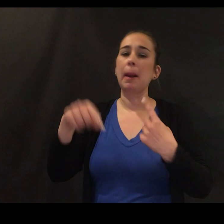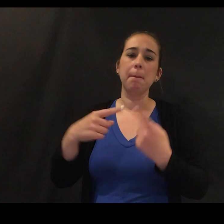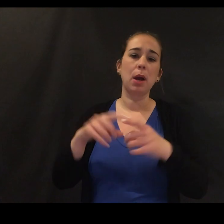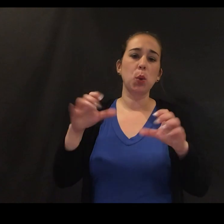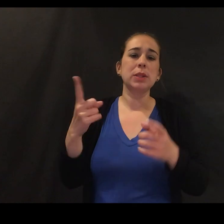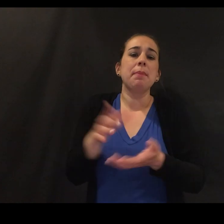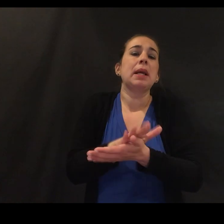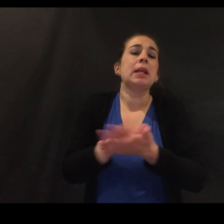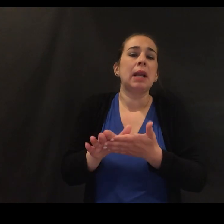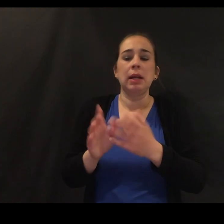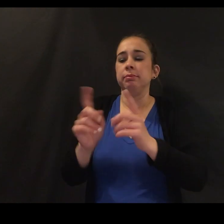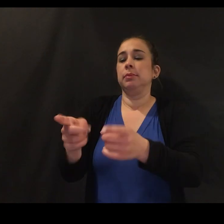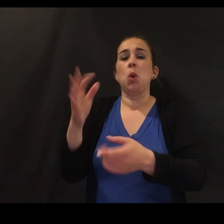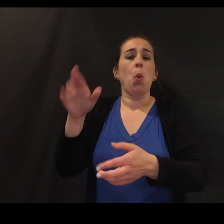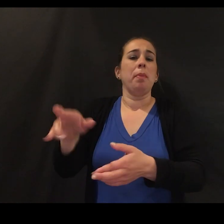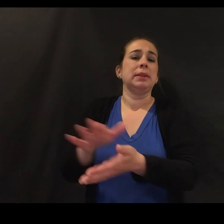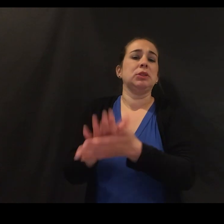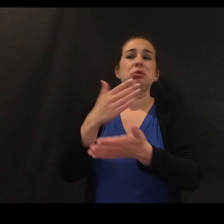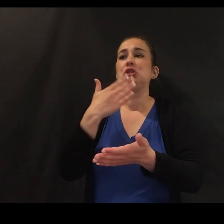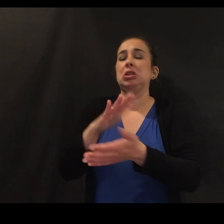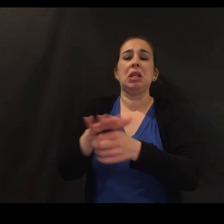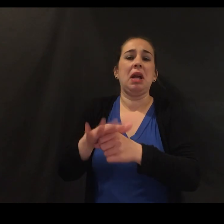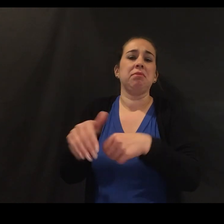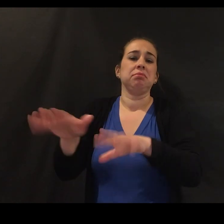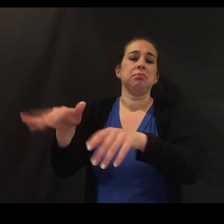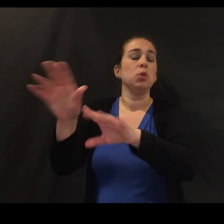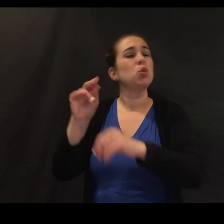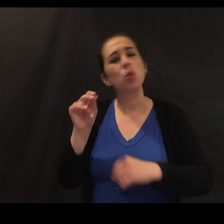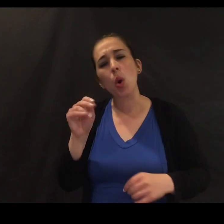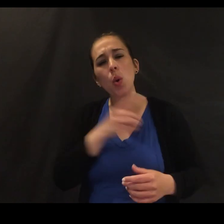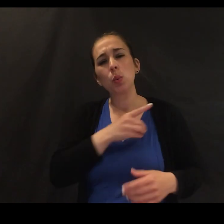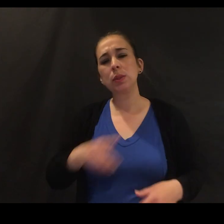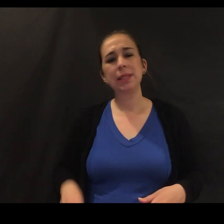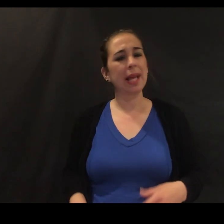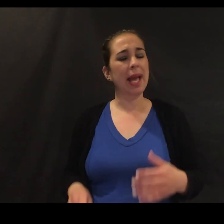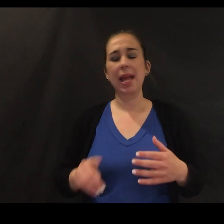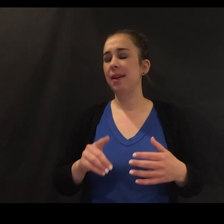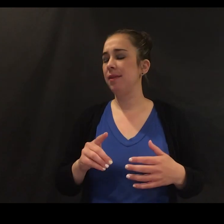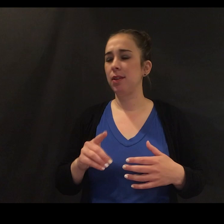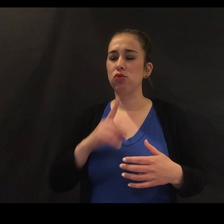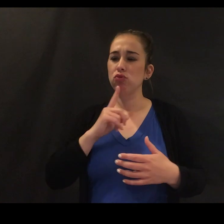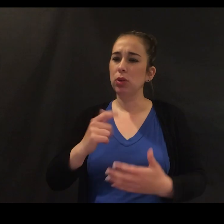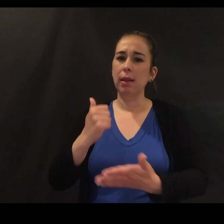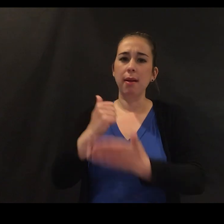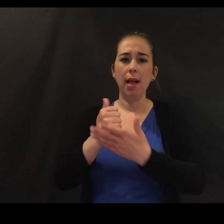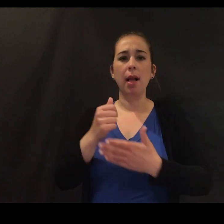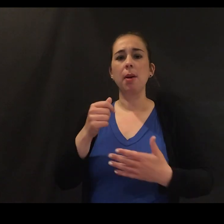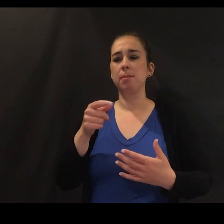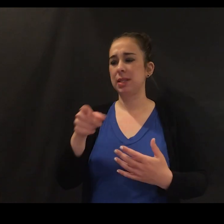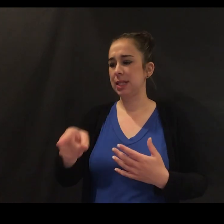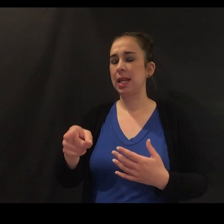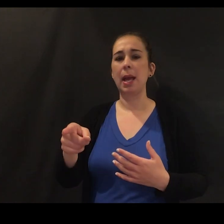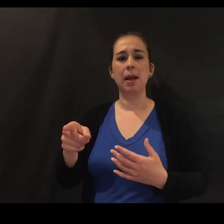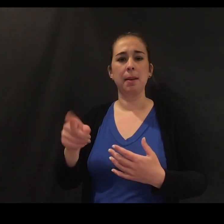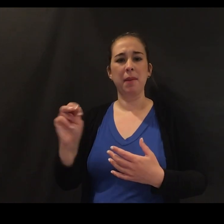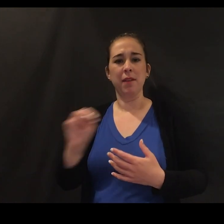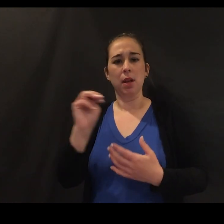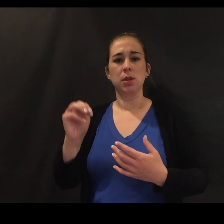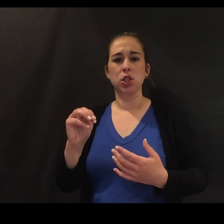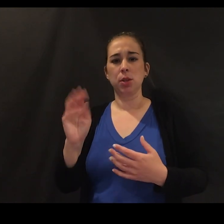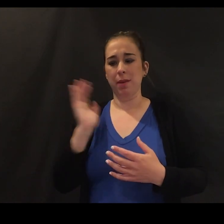hope this is nice. We'll see you later. No, what David did is he set up Mephibosheth from a place of failure to a place of